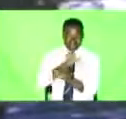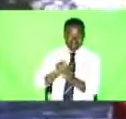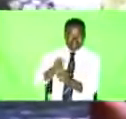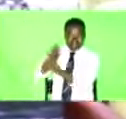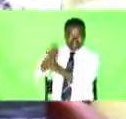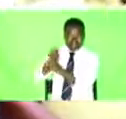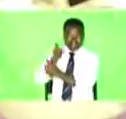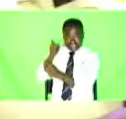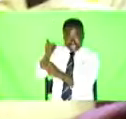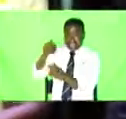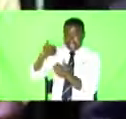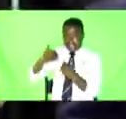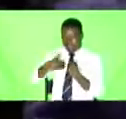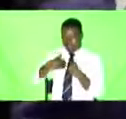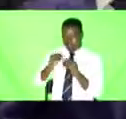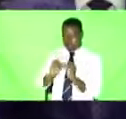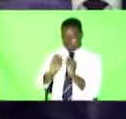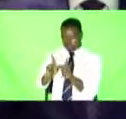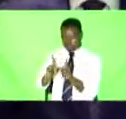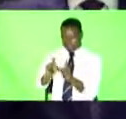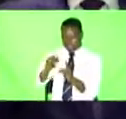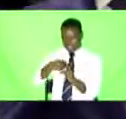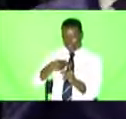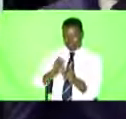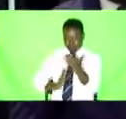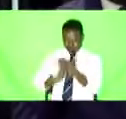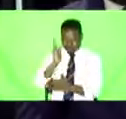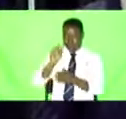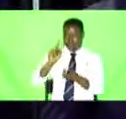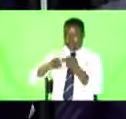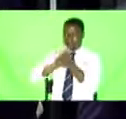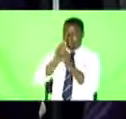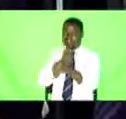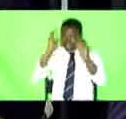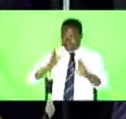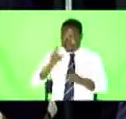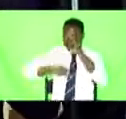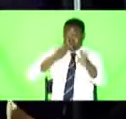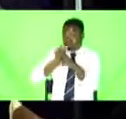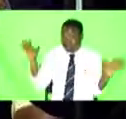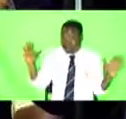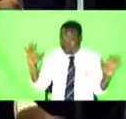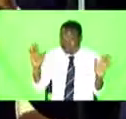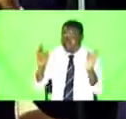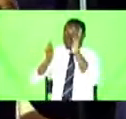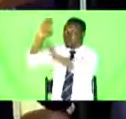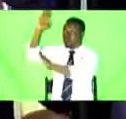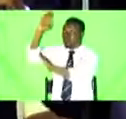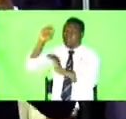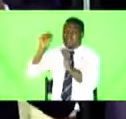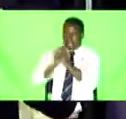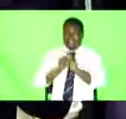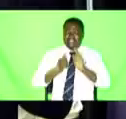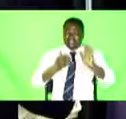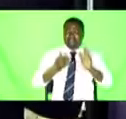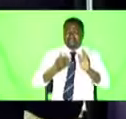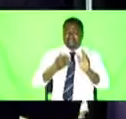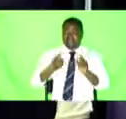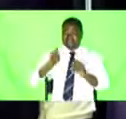earned the right to become the Savior of the world. And God gave a testimony to back